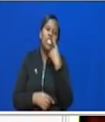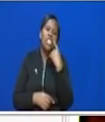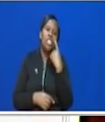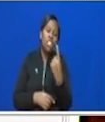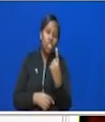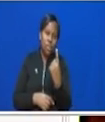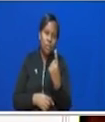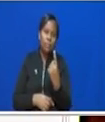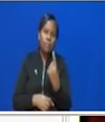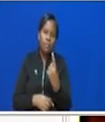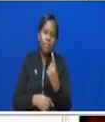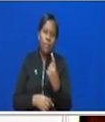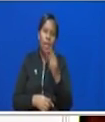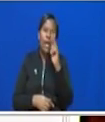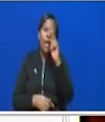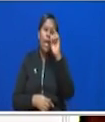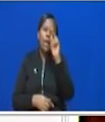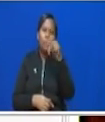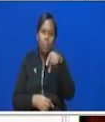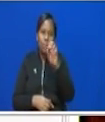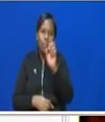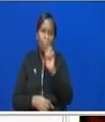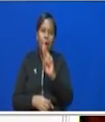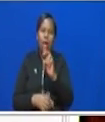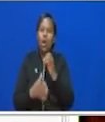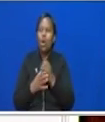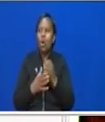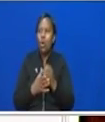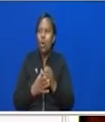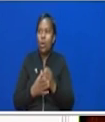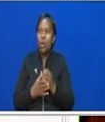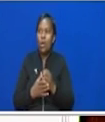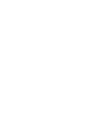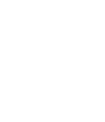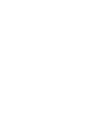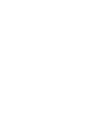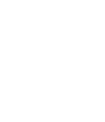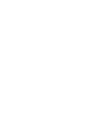per, or the @ sign.